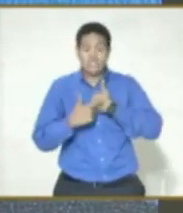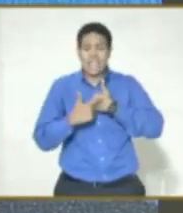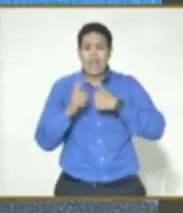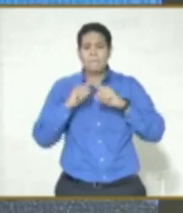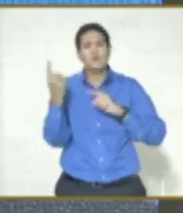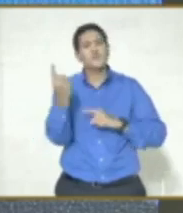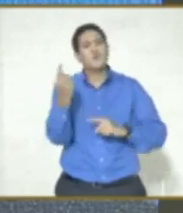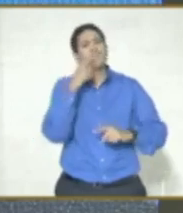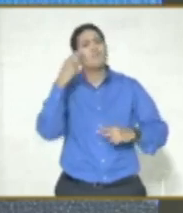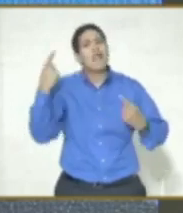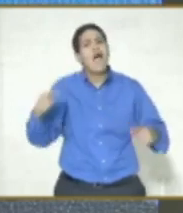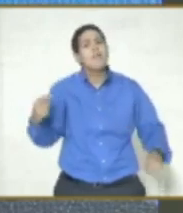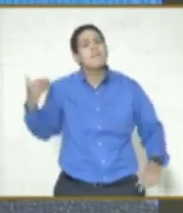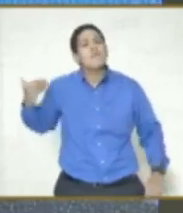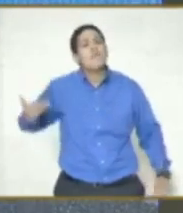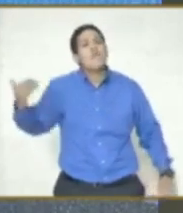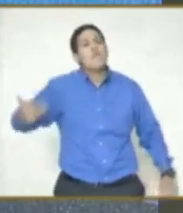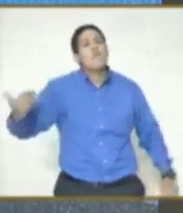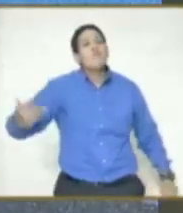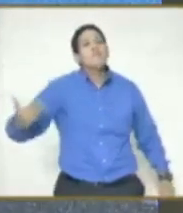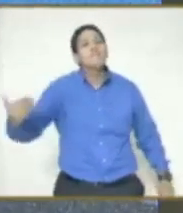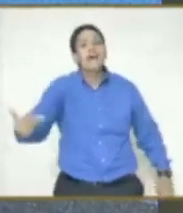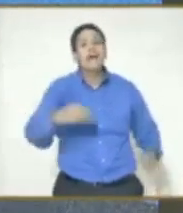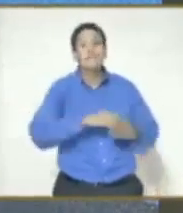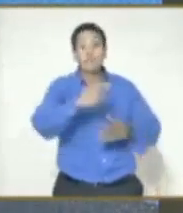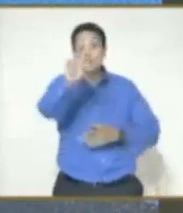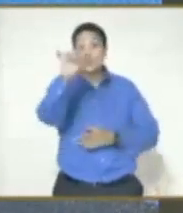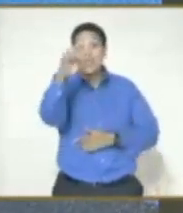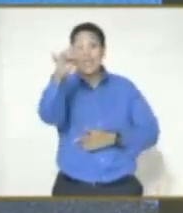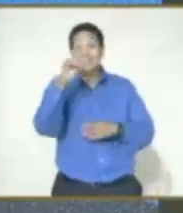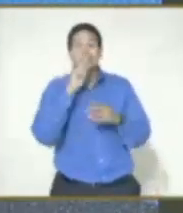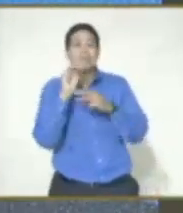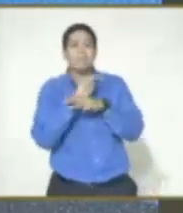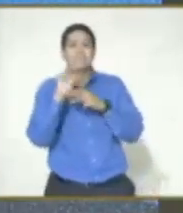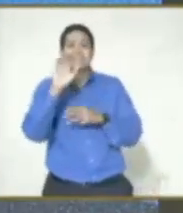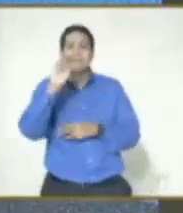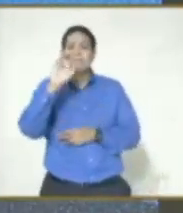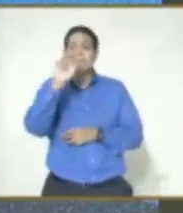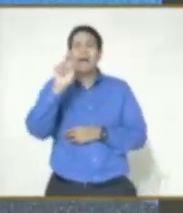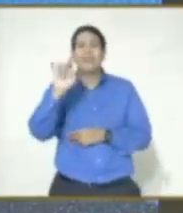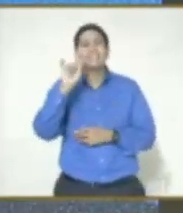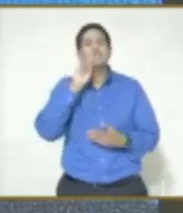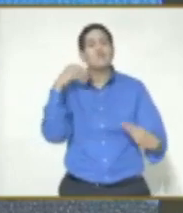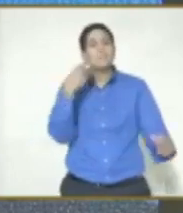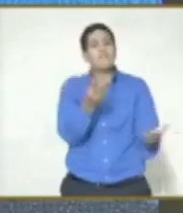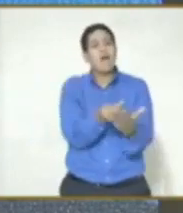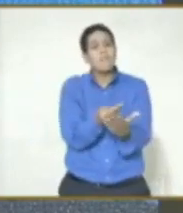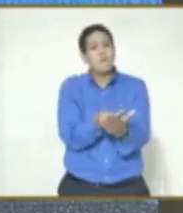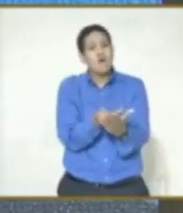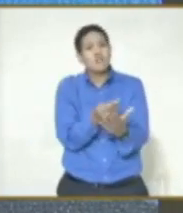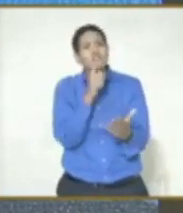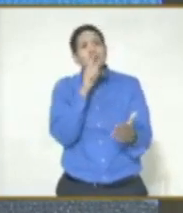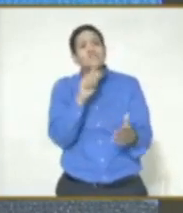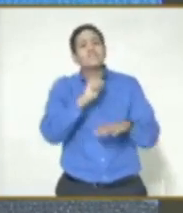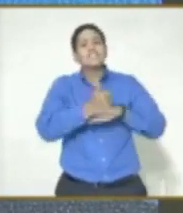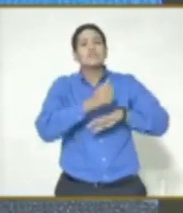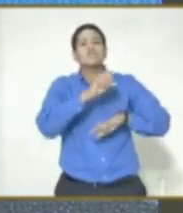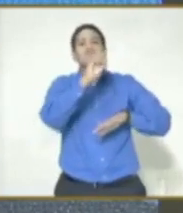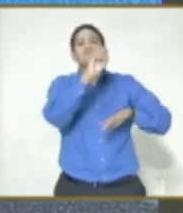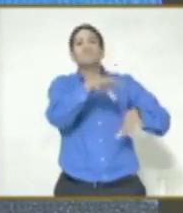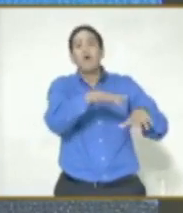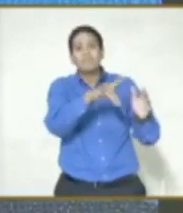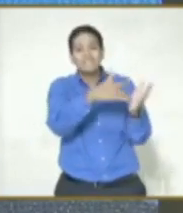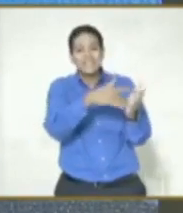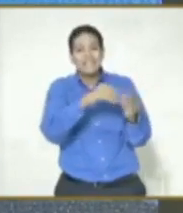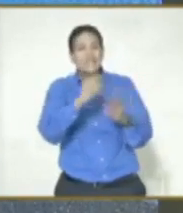has happened over time. In 2018, Minister Mackenzie provided us with funds to build a drop-in center in the